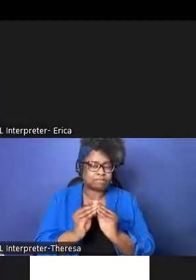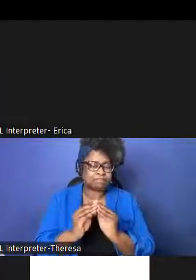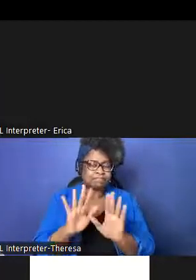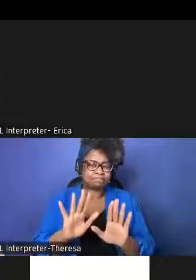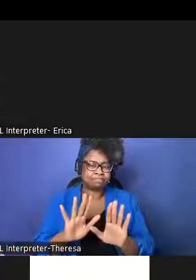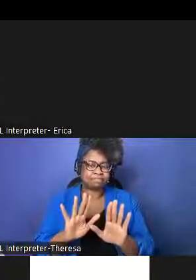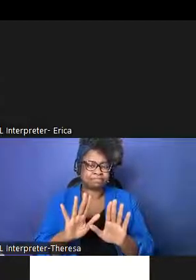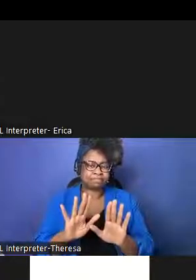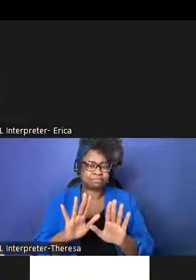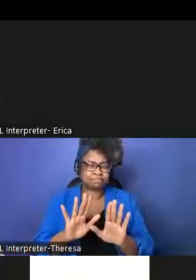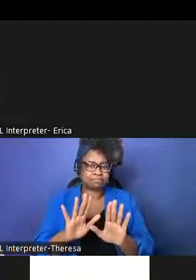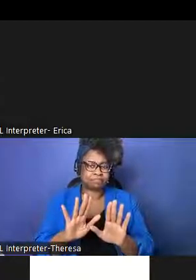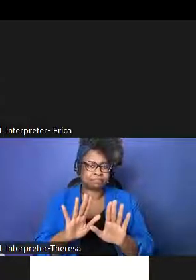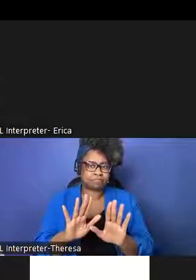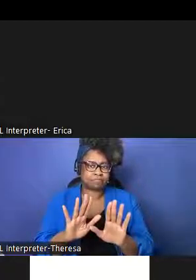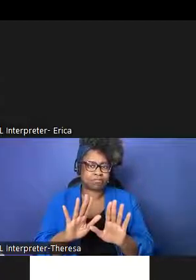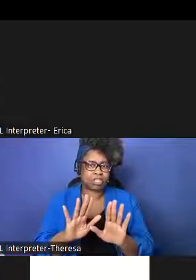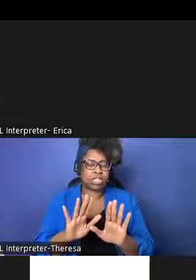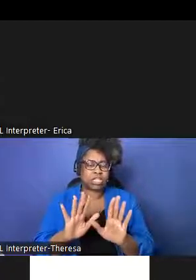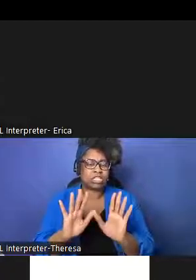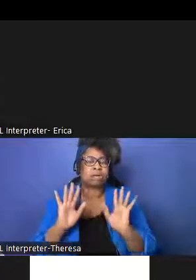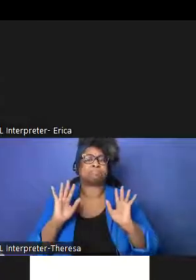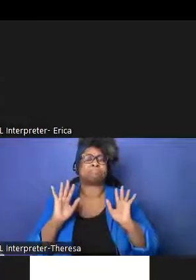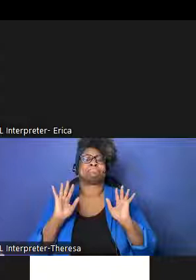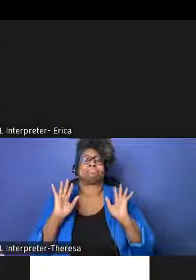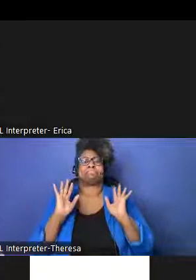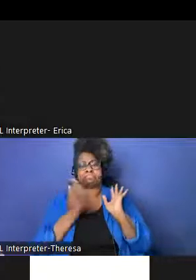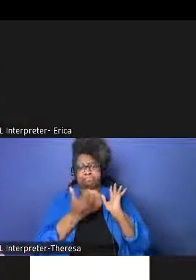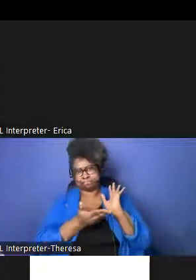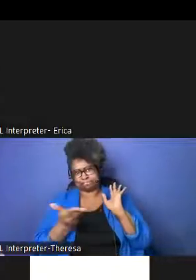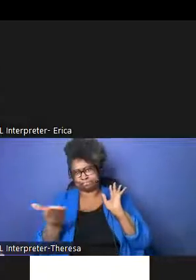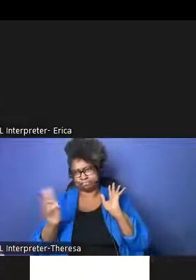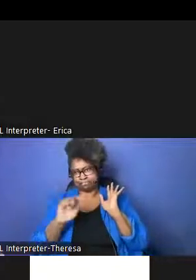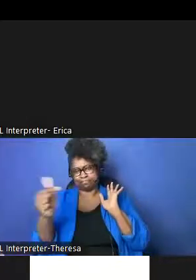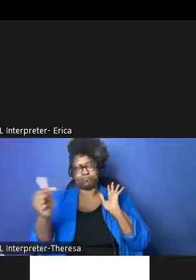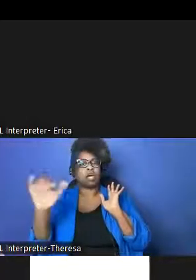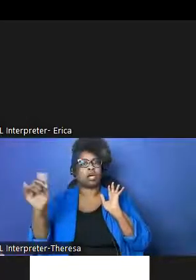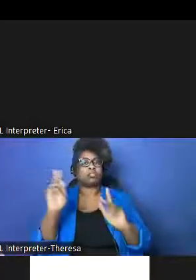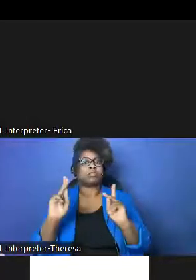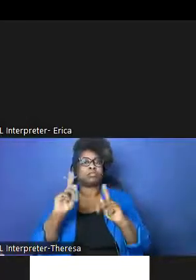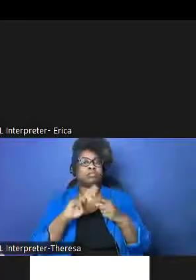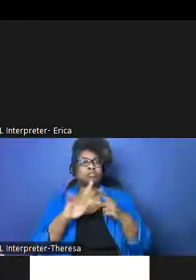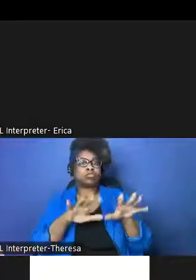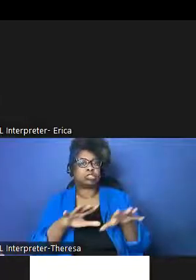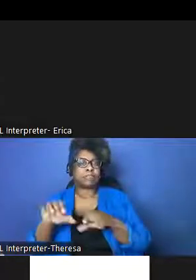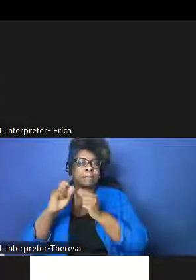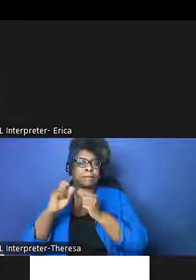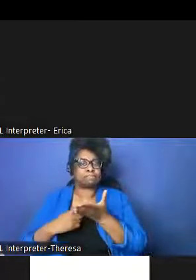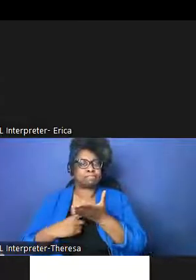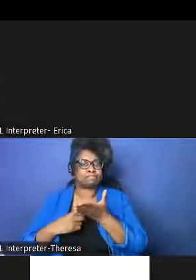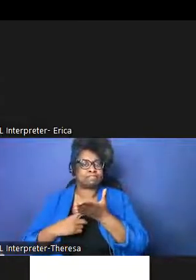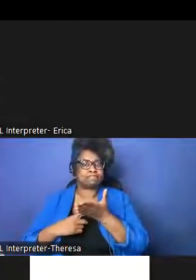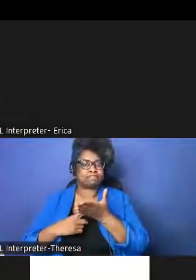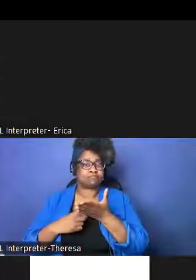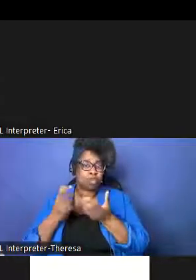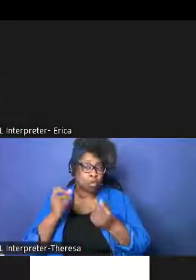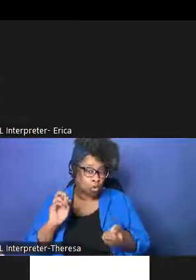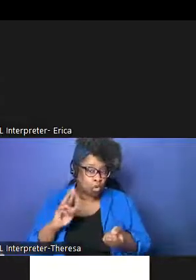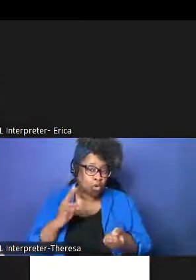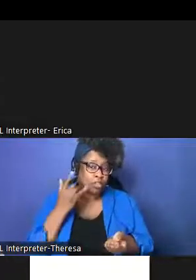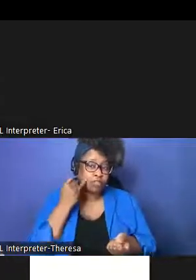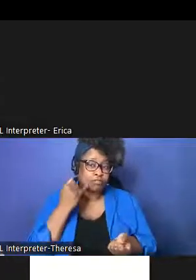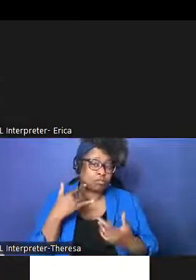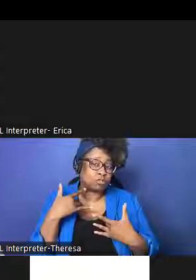then step back a little bit and allow other voices to come up, and then vice versa. If you don't talk